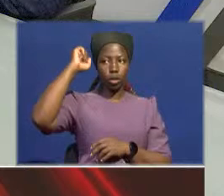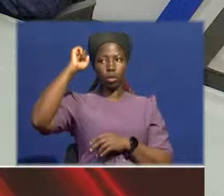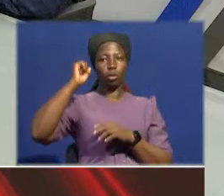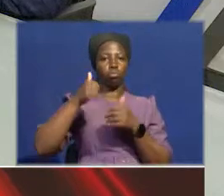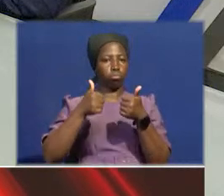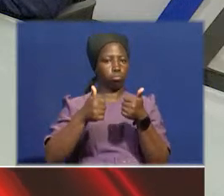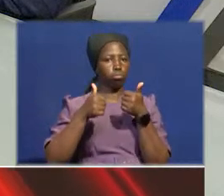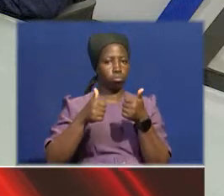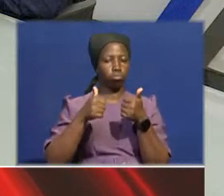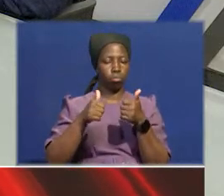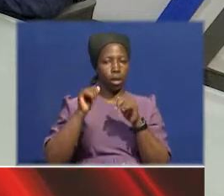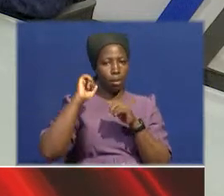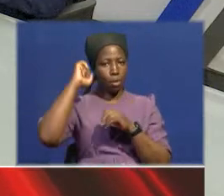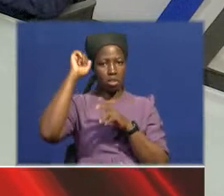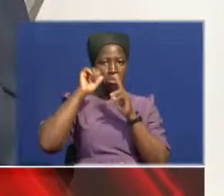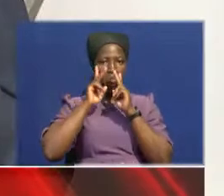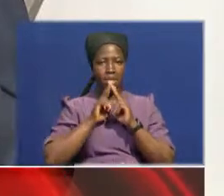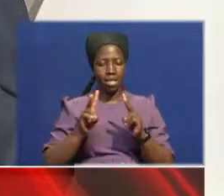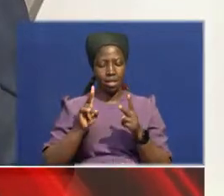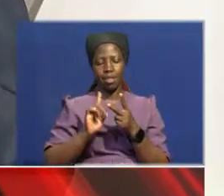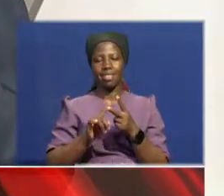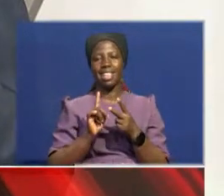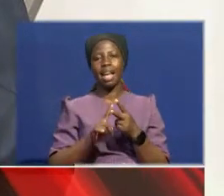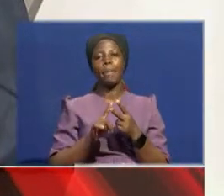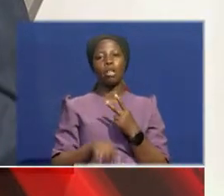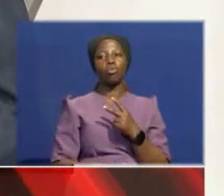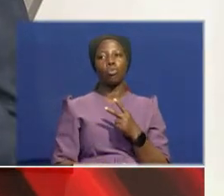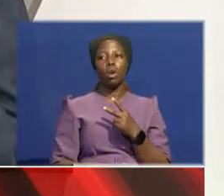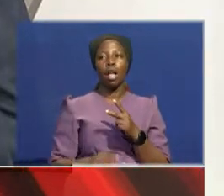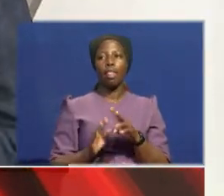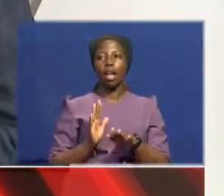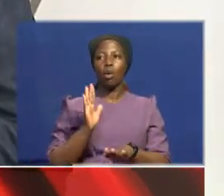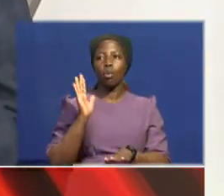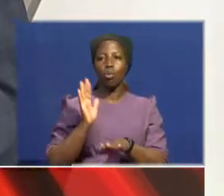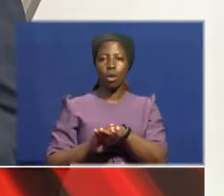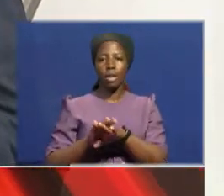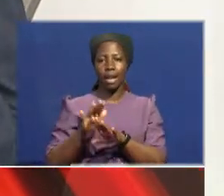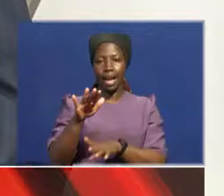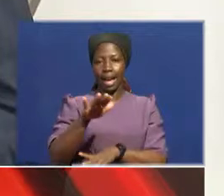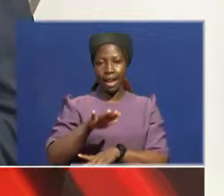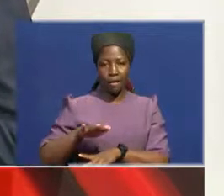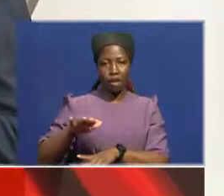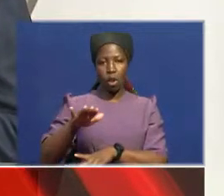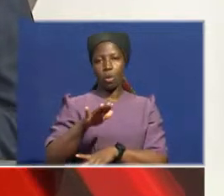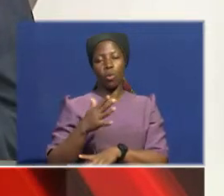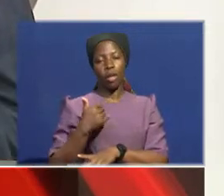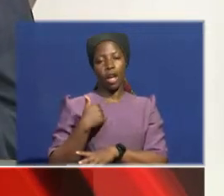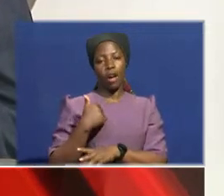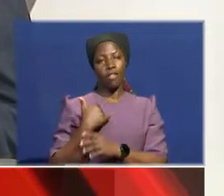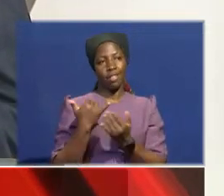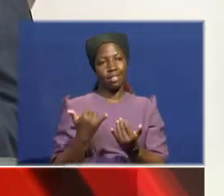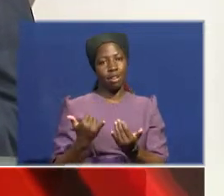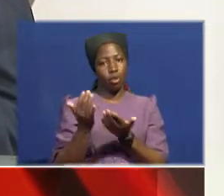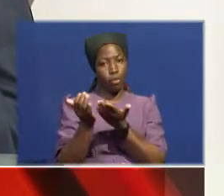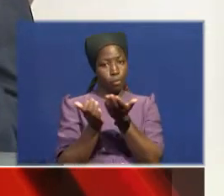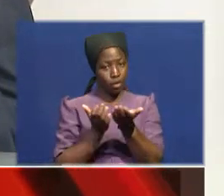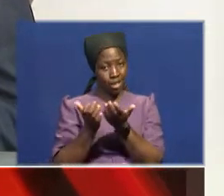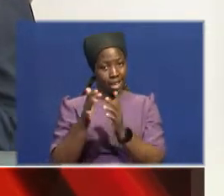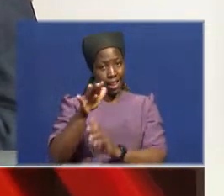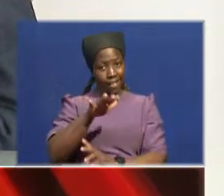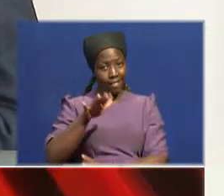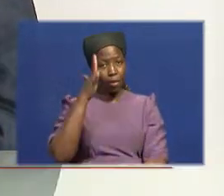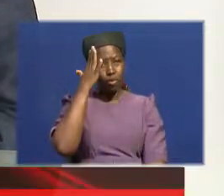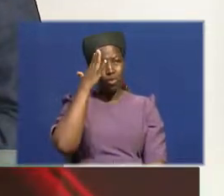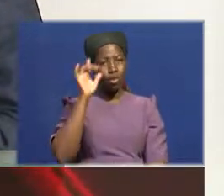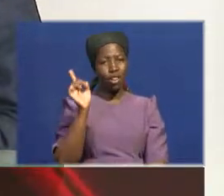Okay. Two, the good environment we have now, business environment. Mm-hmm. As you know, Nairobi's